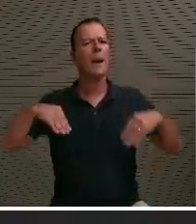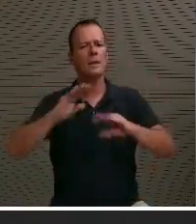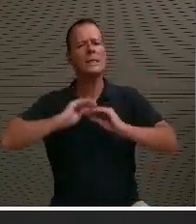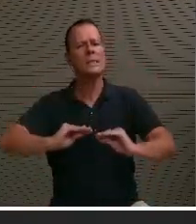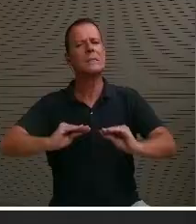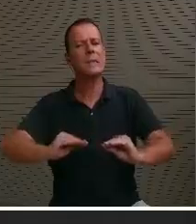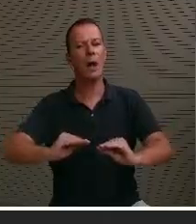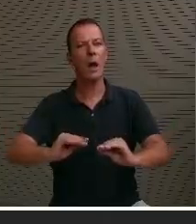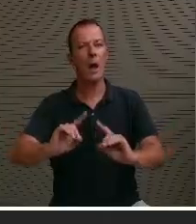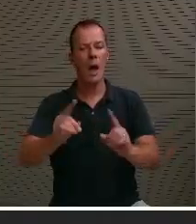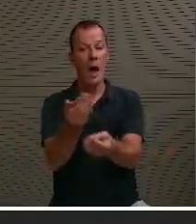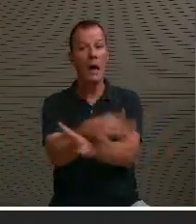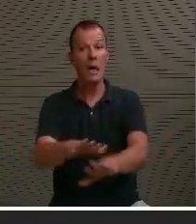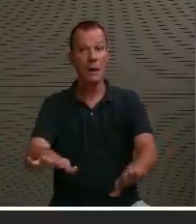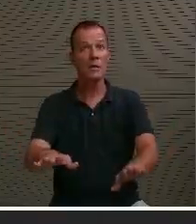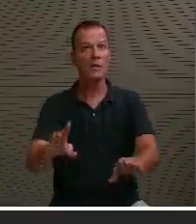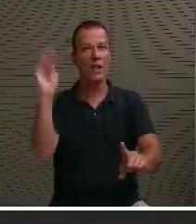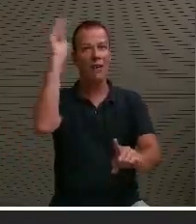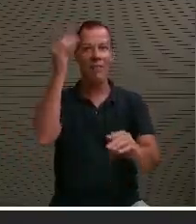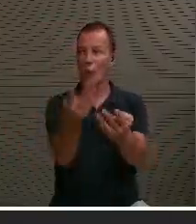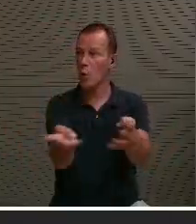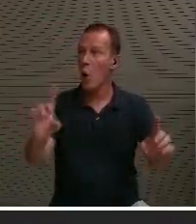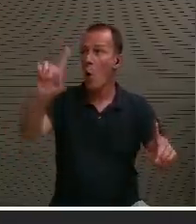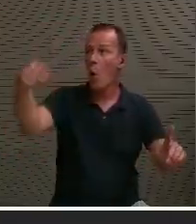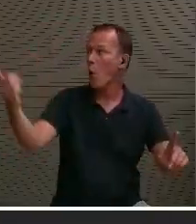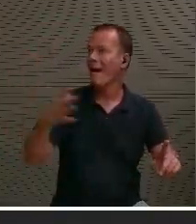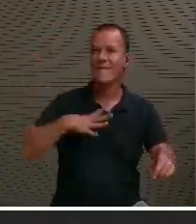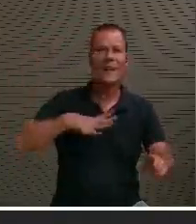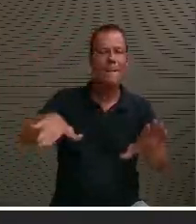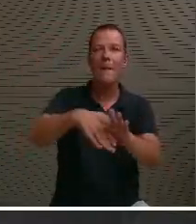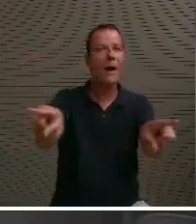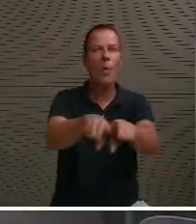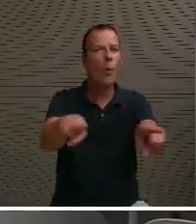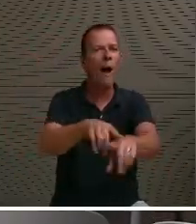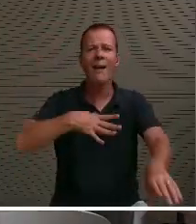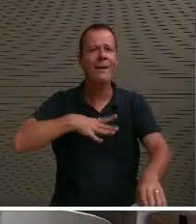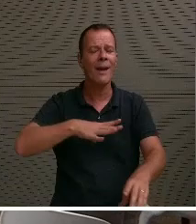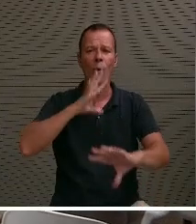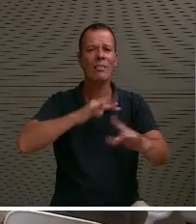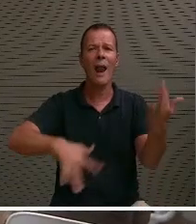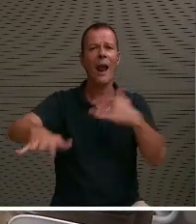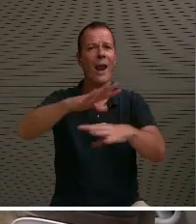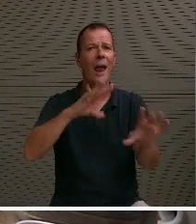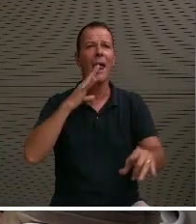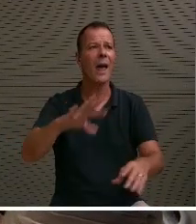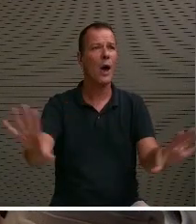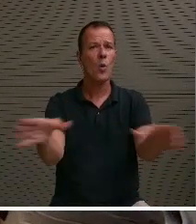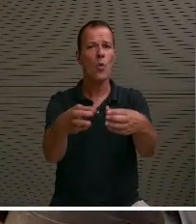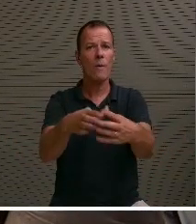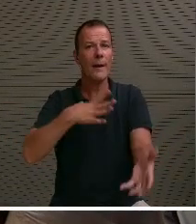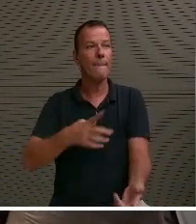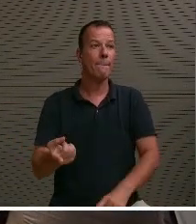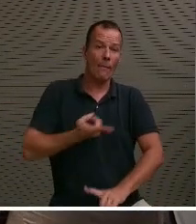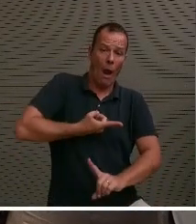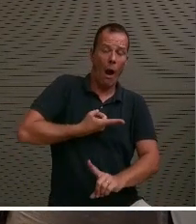the village were outside the hospital and say, I want to sing also with these children. So I was obliged to open a school outside the hospital,